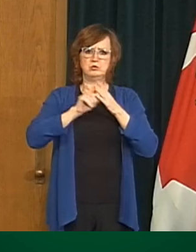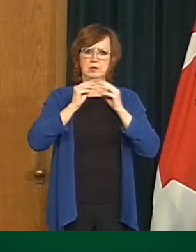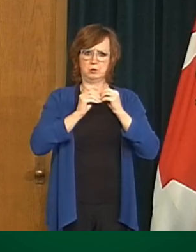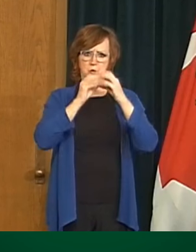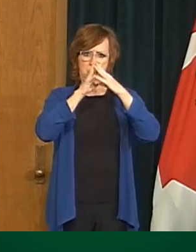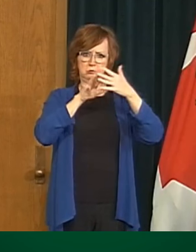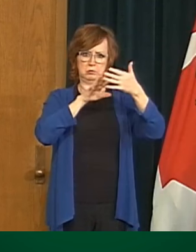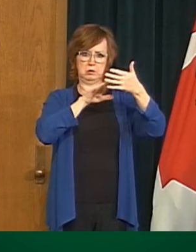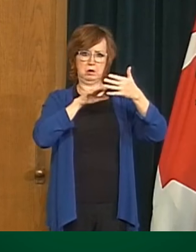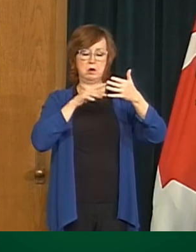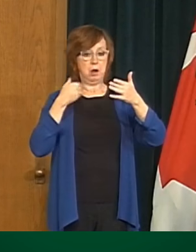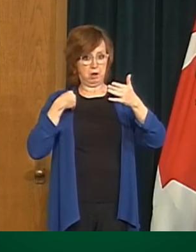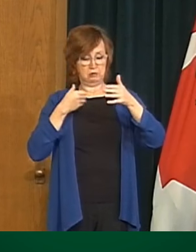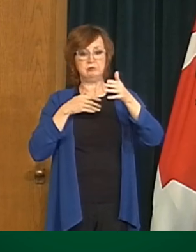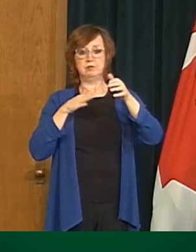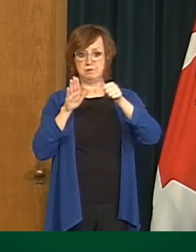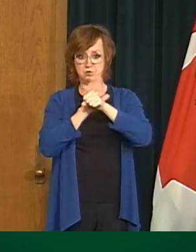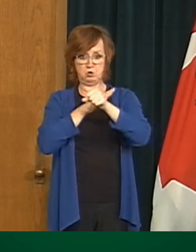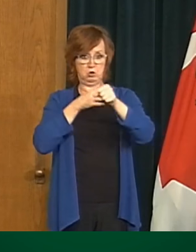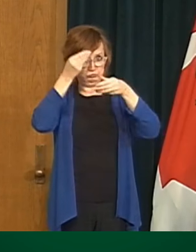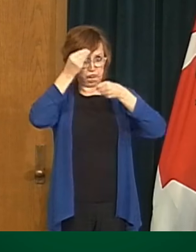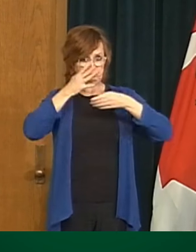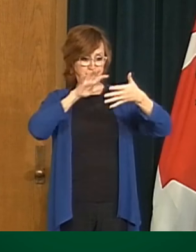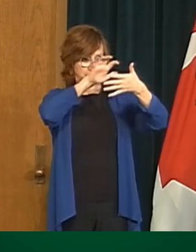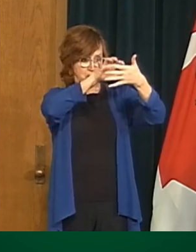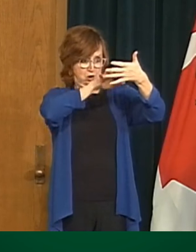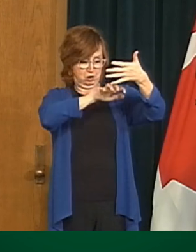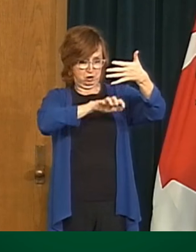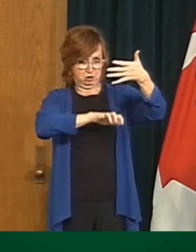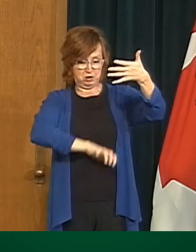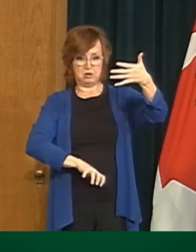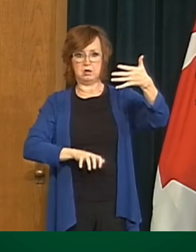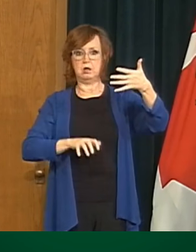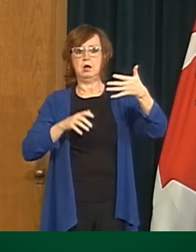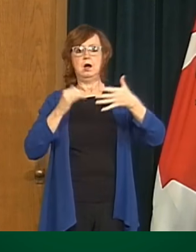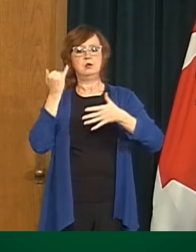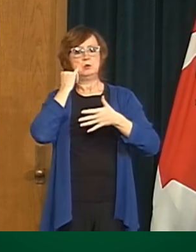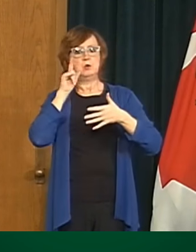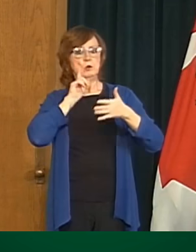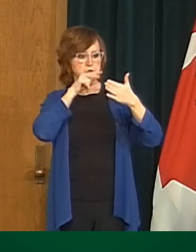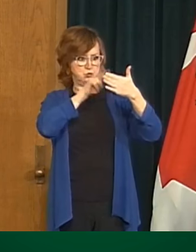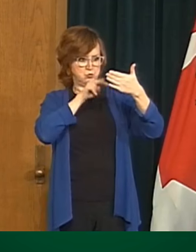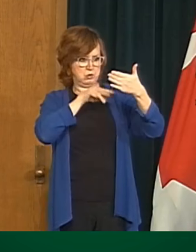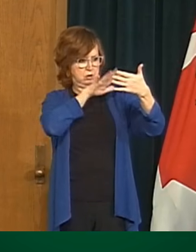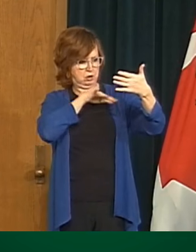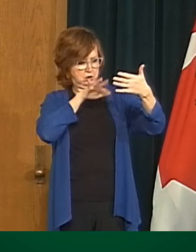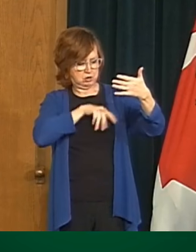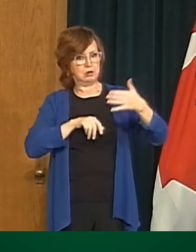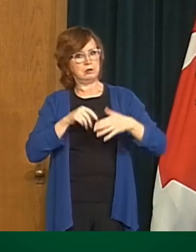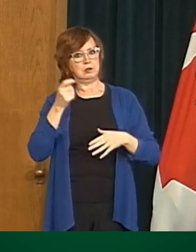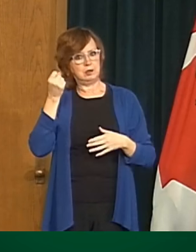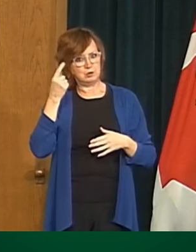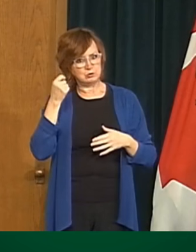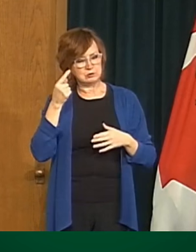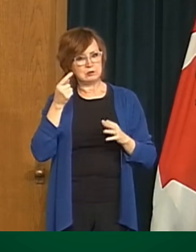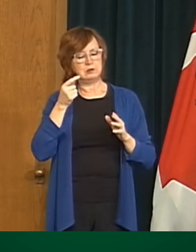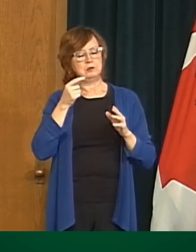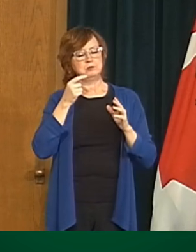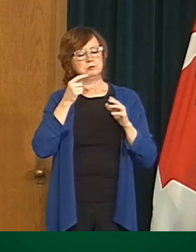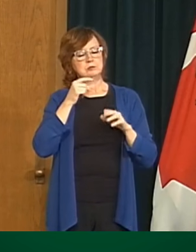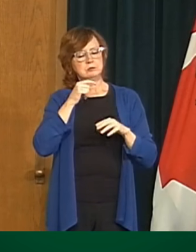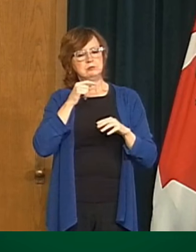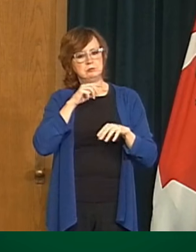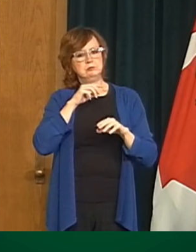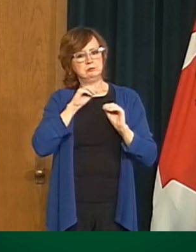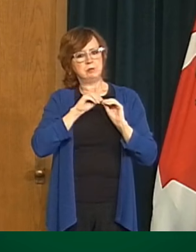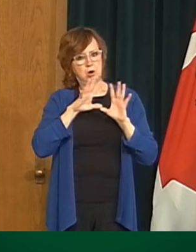go to our information on the website, you will appreciate that while obviously the outbreak in